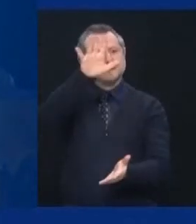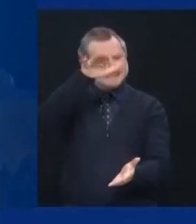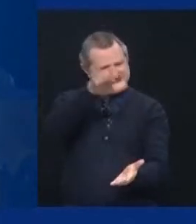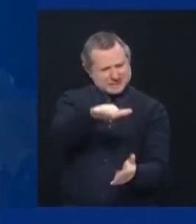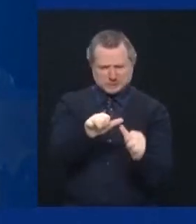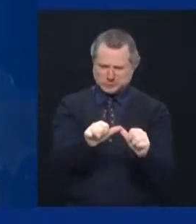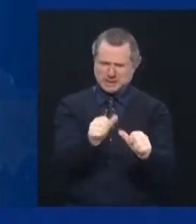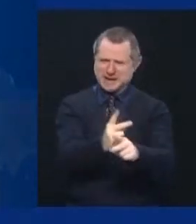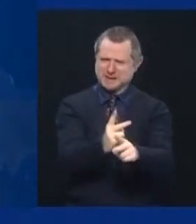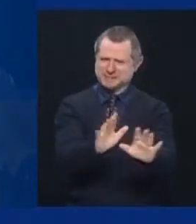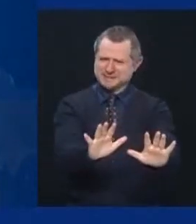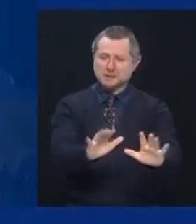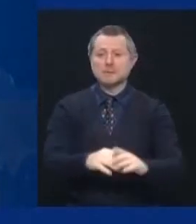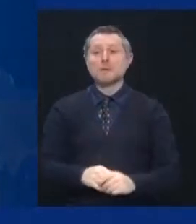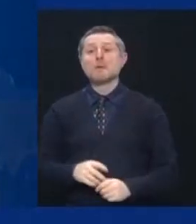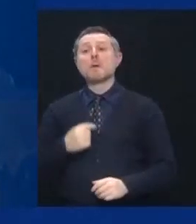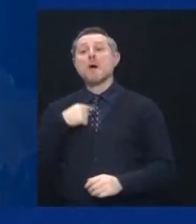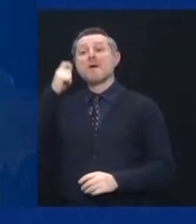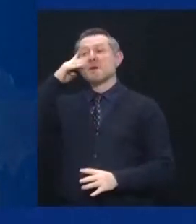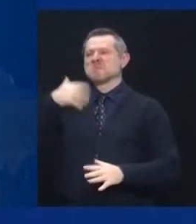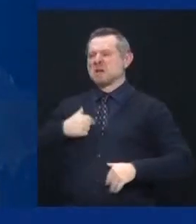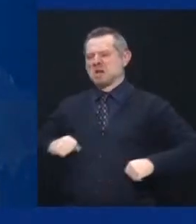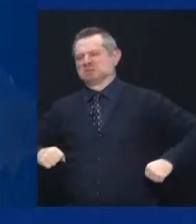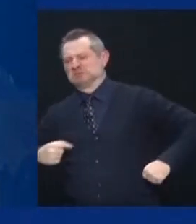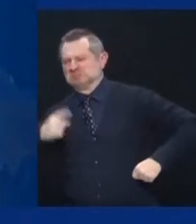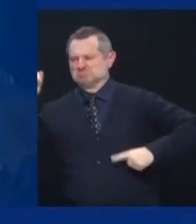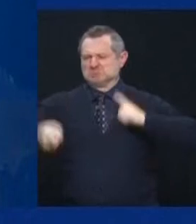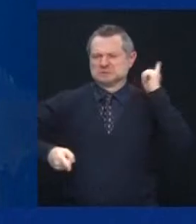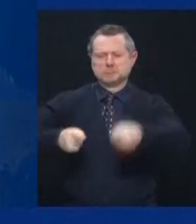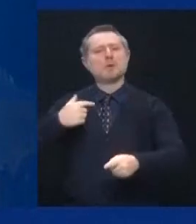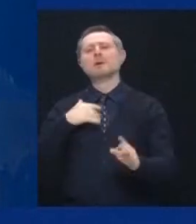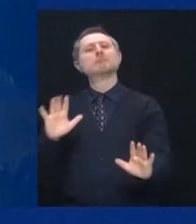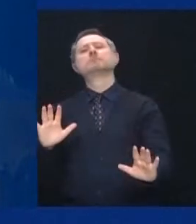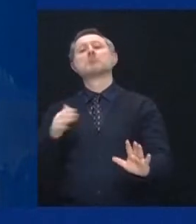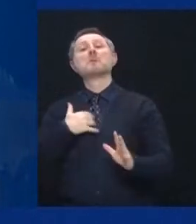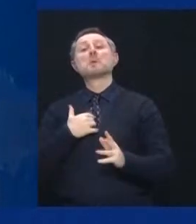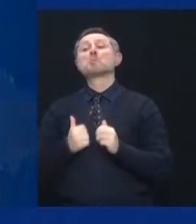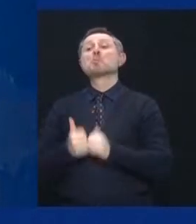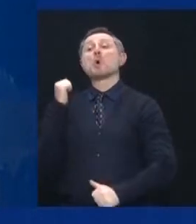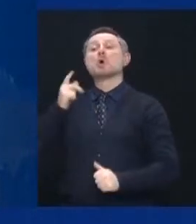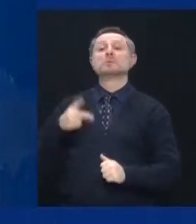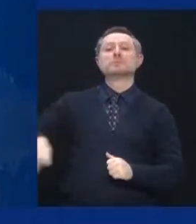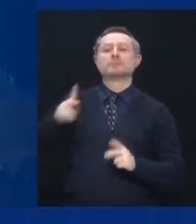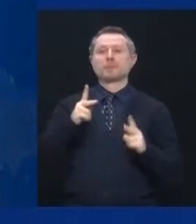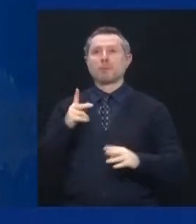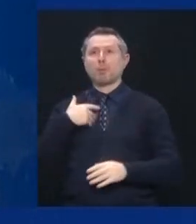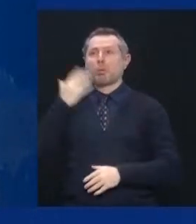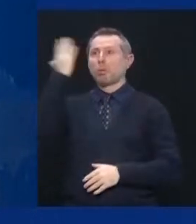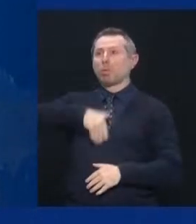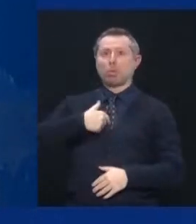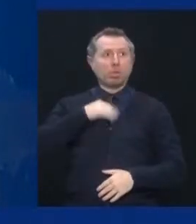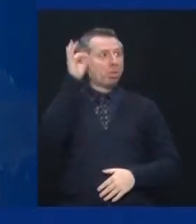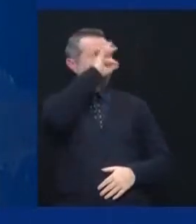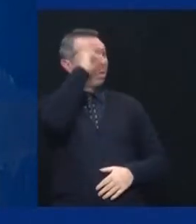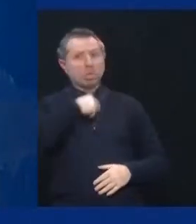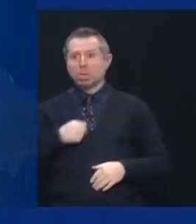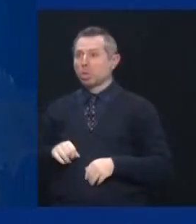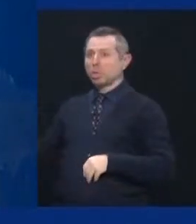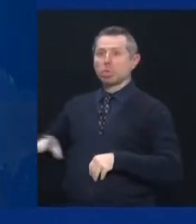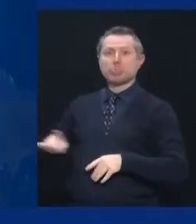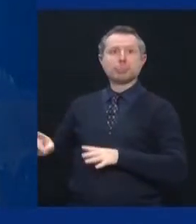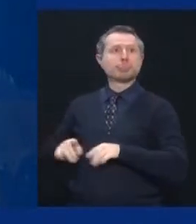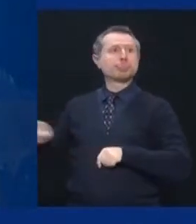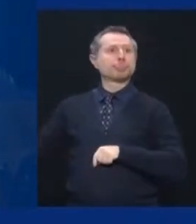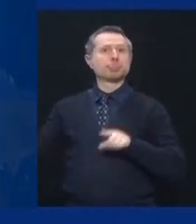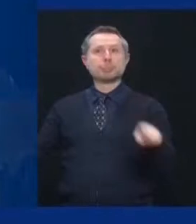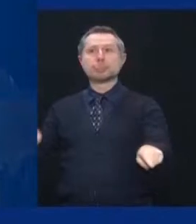to spread the virus. Most of the viral spread is from people who didn't even know they had the virus. So I understand